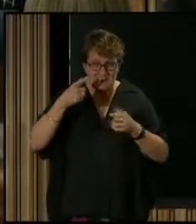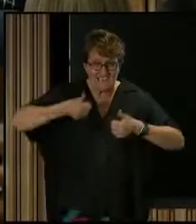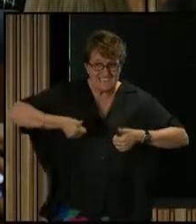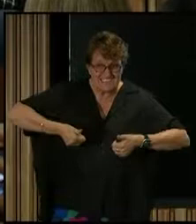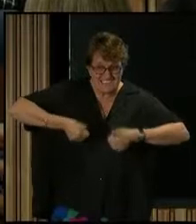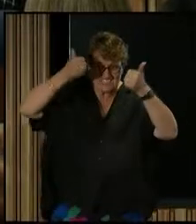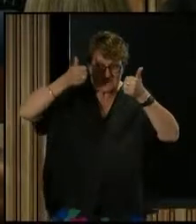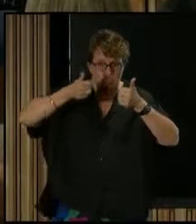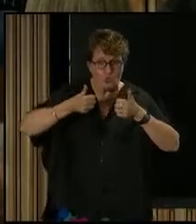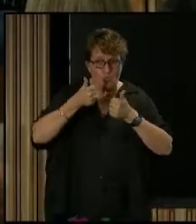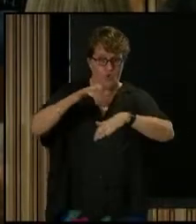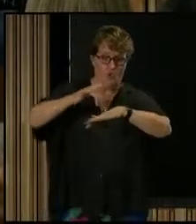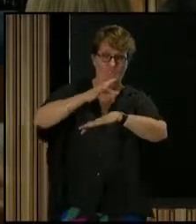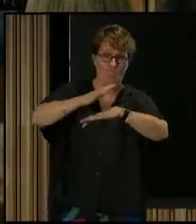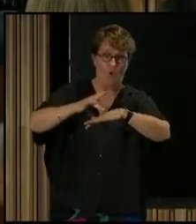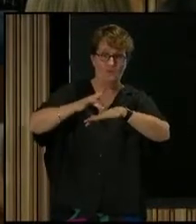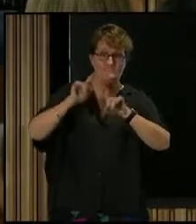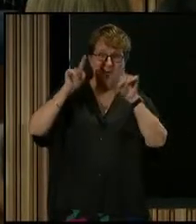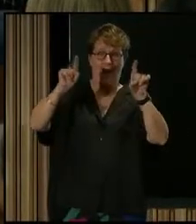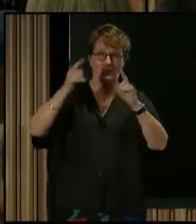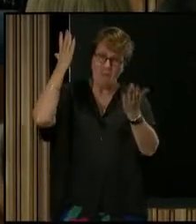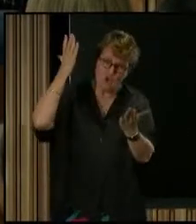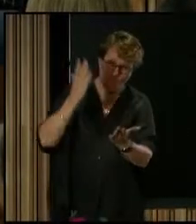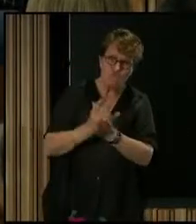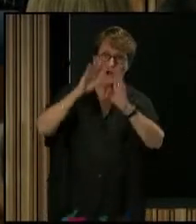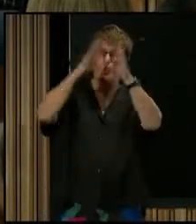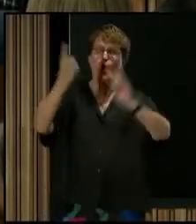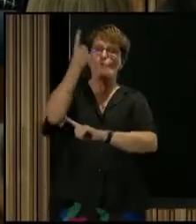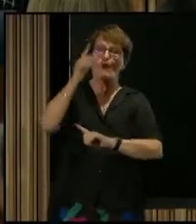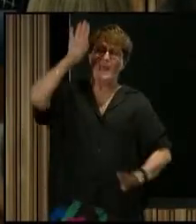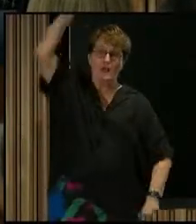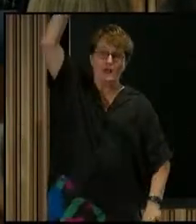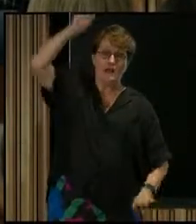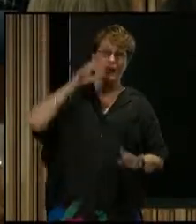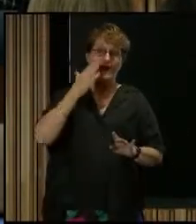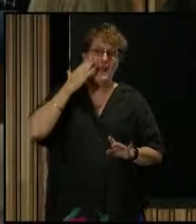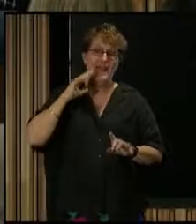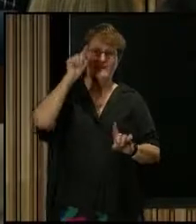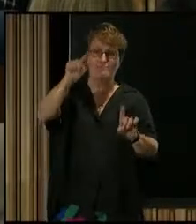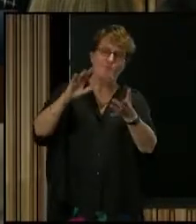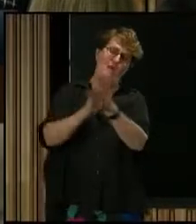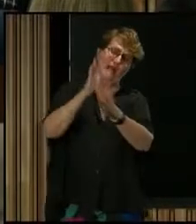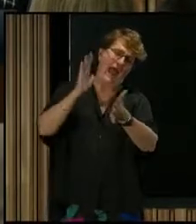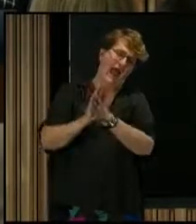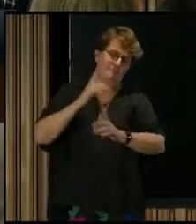good performance of that out in the real world? Like, oh, one lady, I'm so sorry. I'm so happy